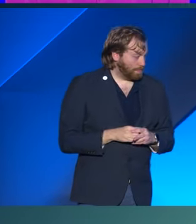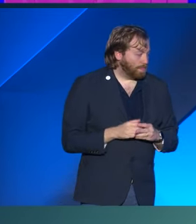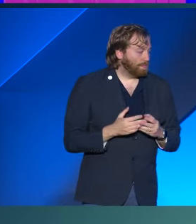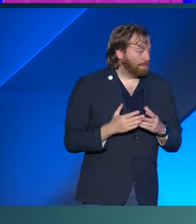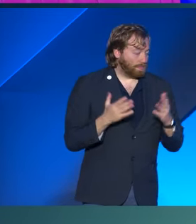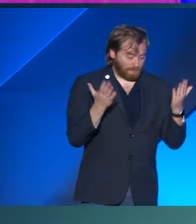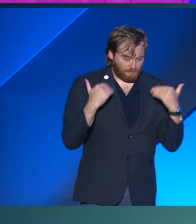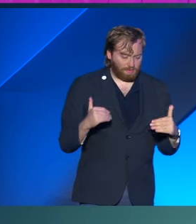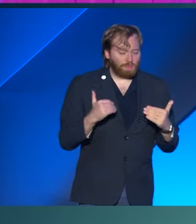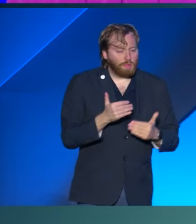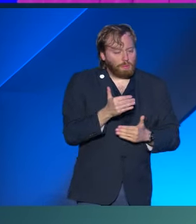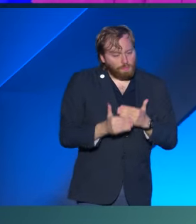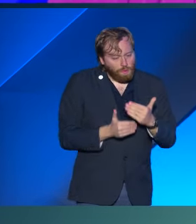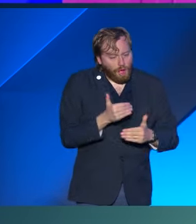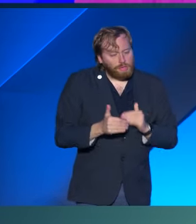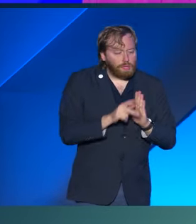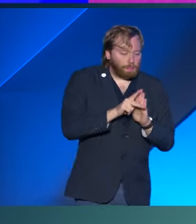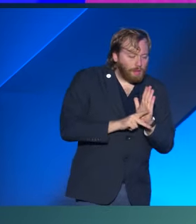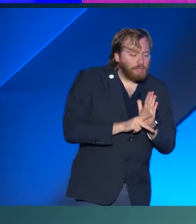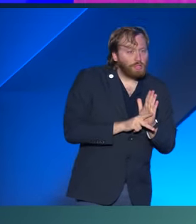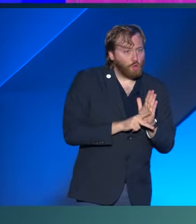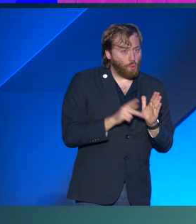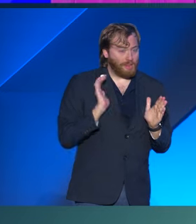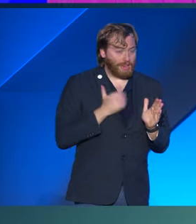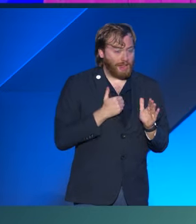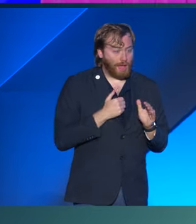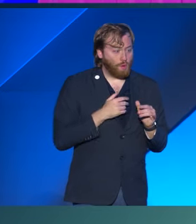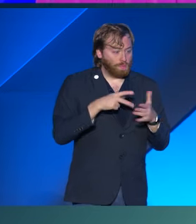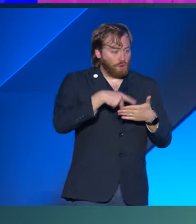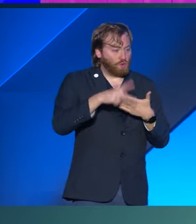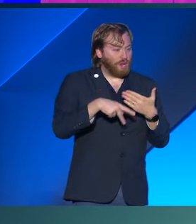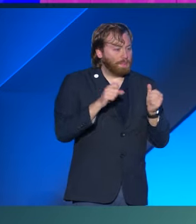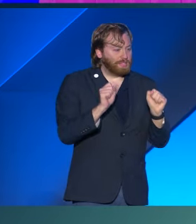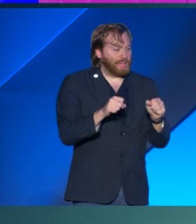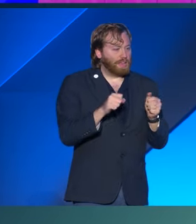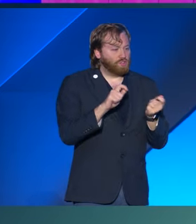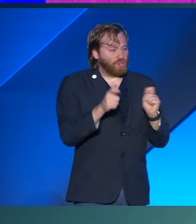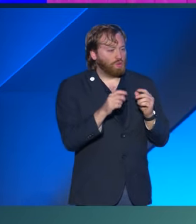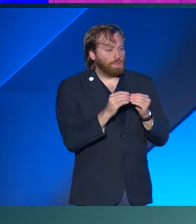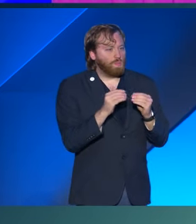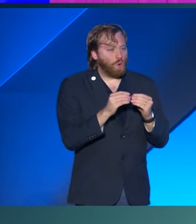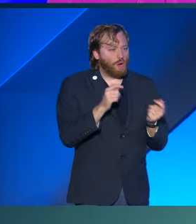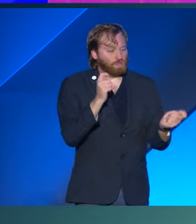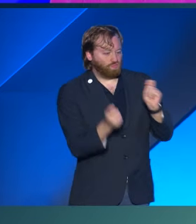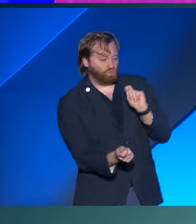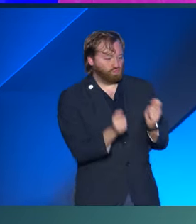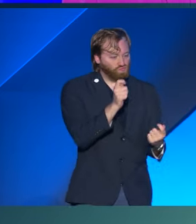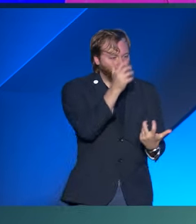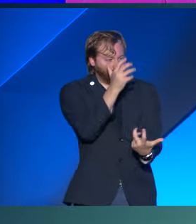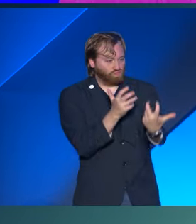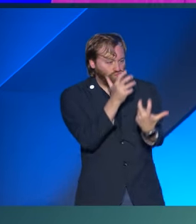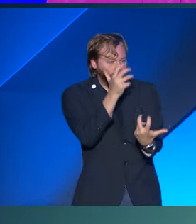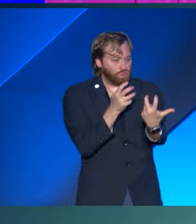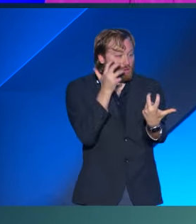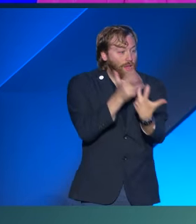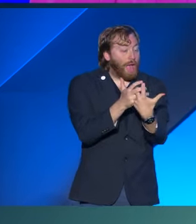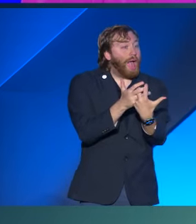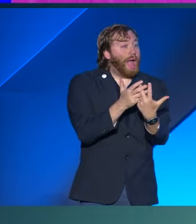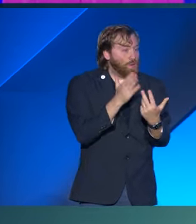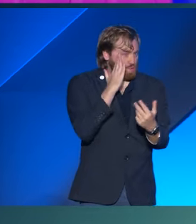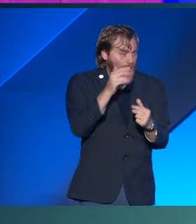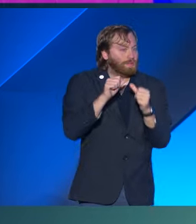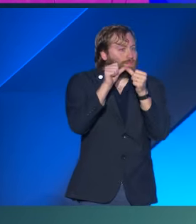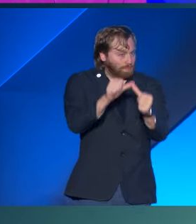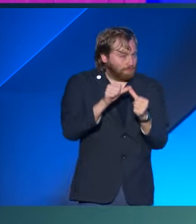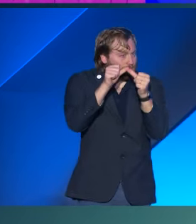and processes to make our initiatives scalable and future-proof. ask your teams, what are specific